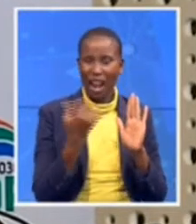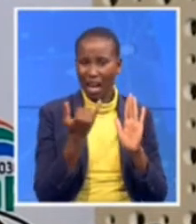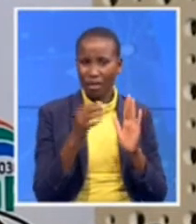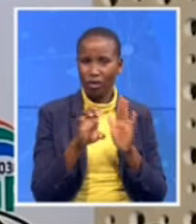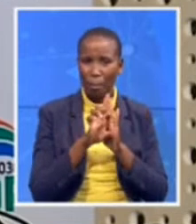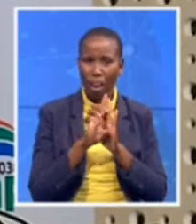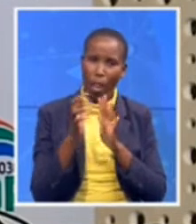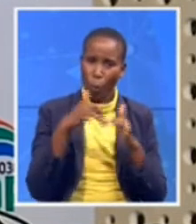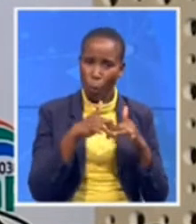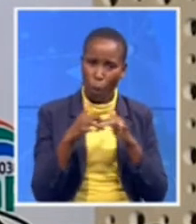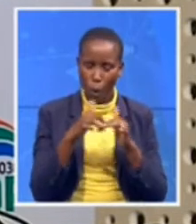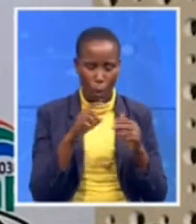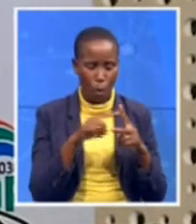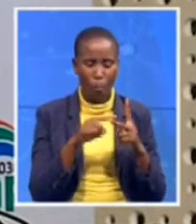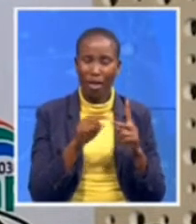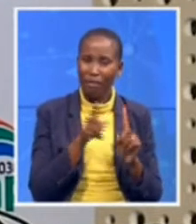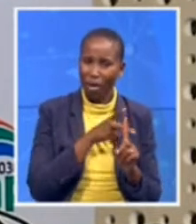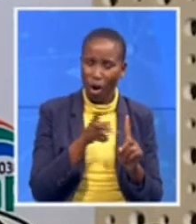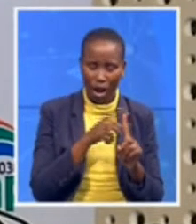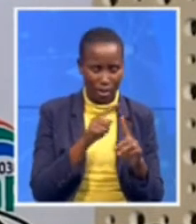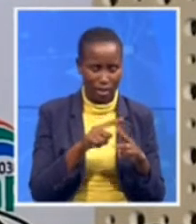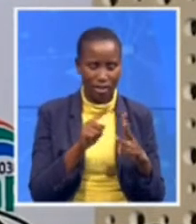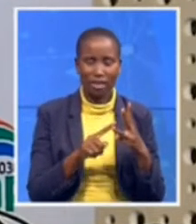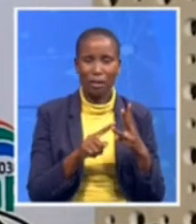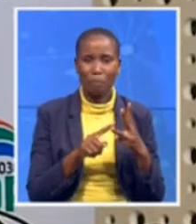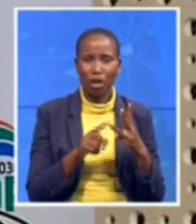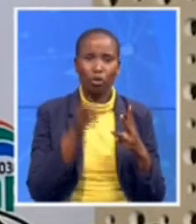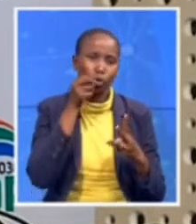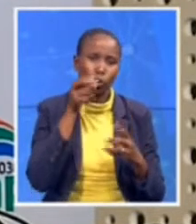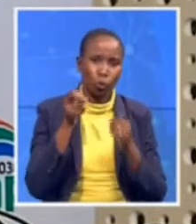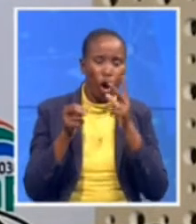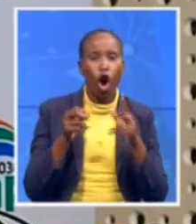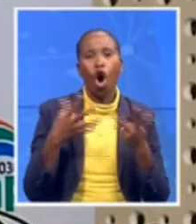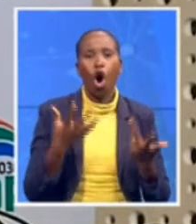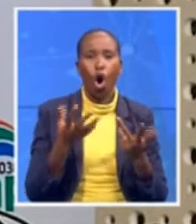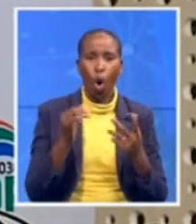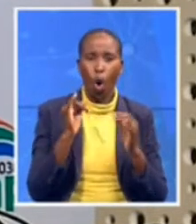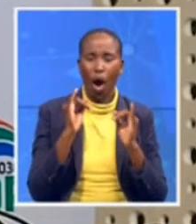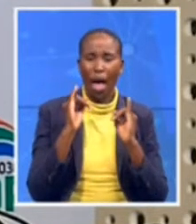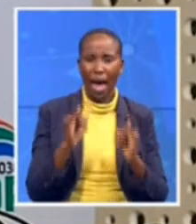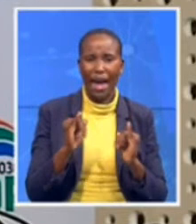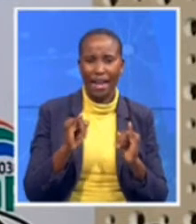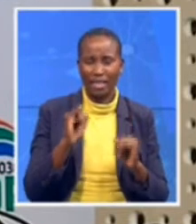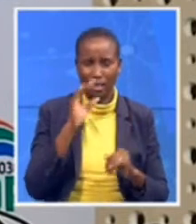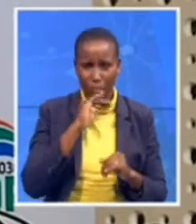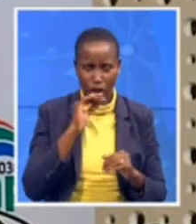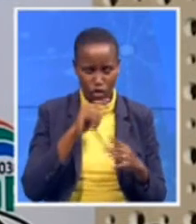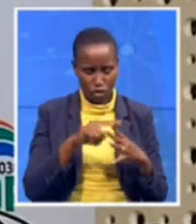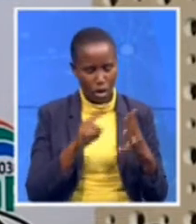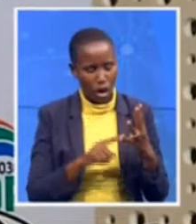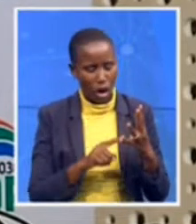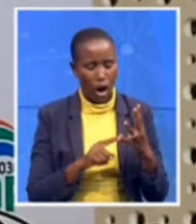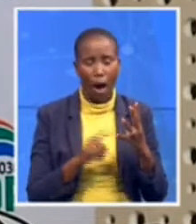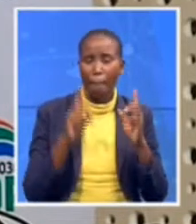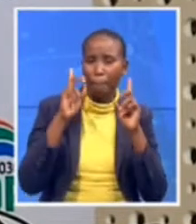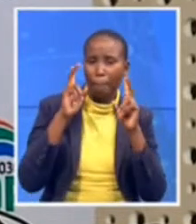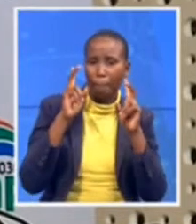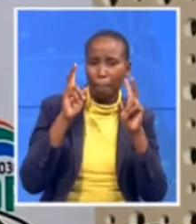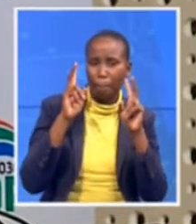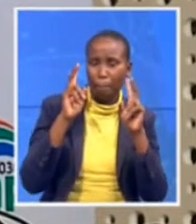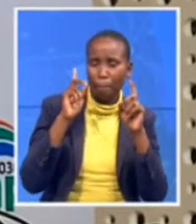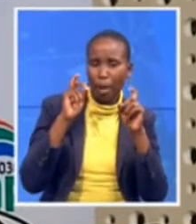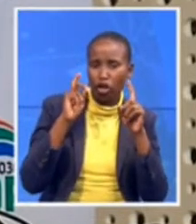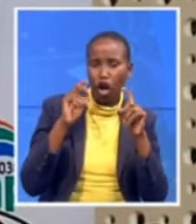speech. If it contains films or pictures, right, of private sexual photographs and films, in